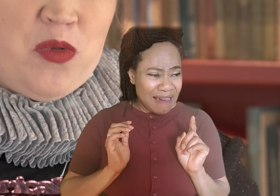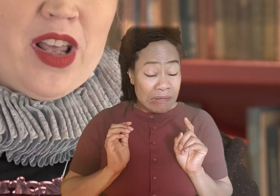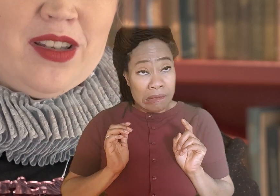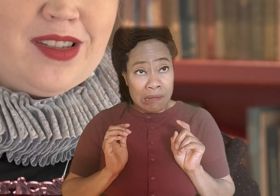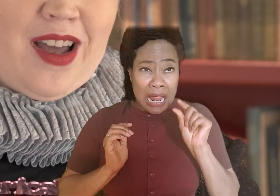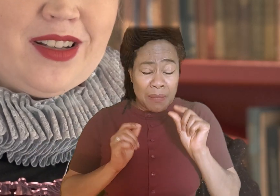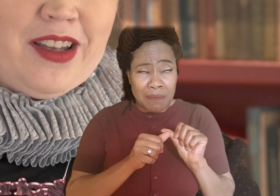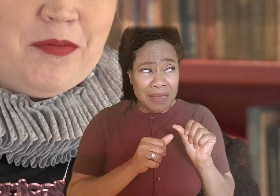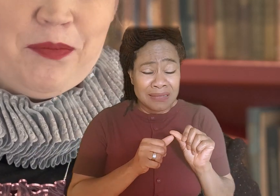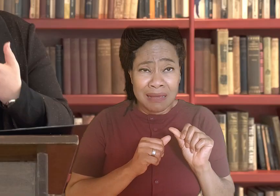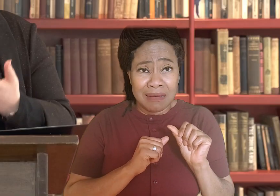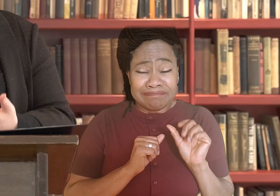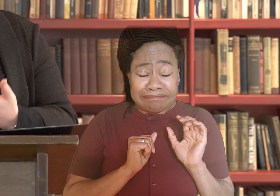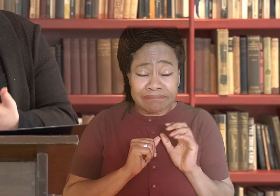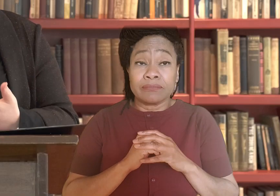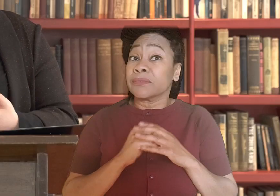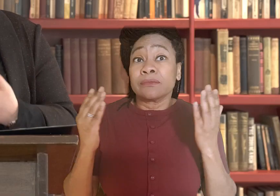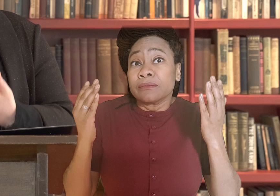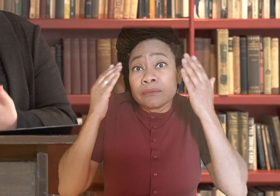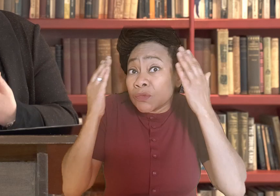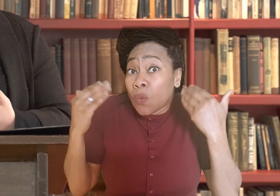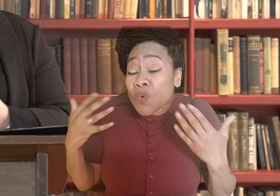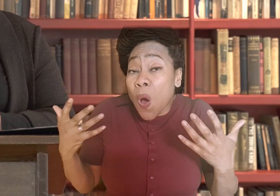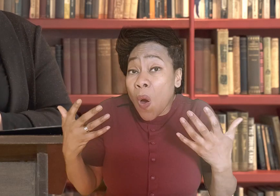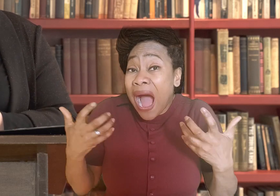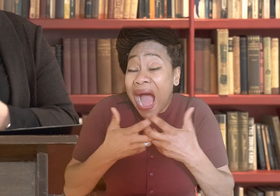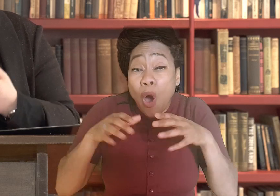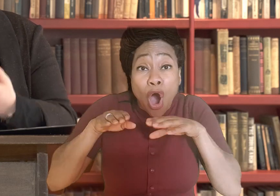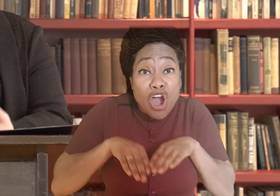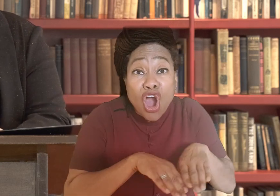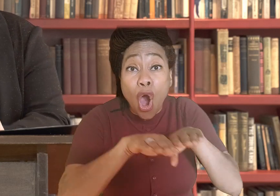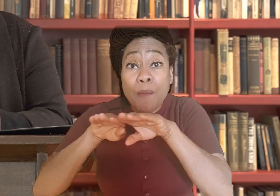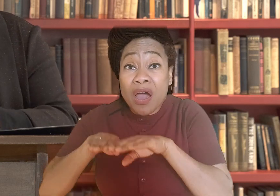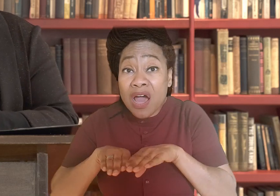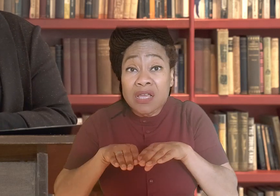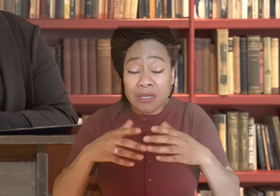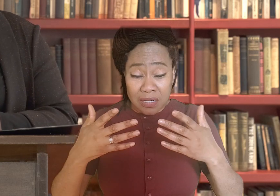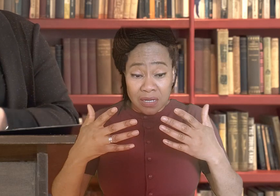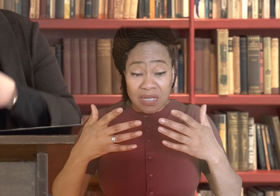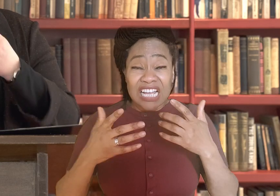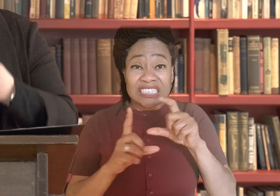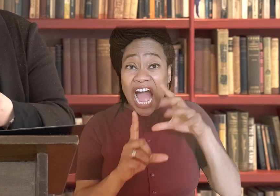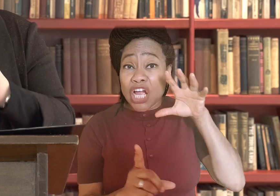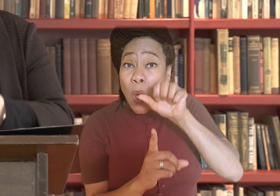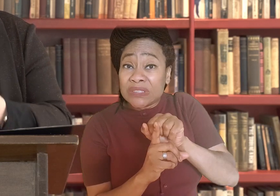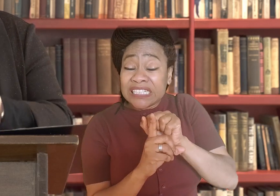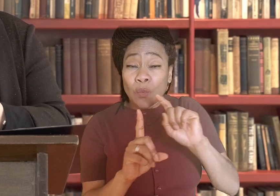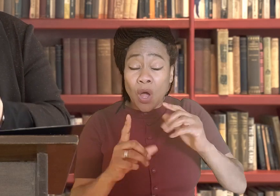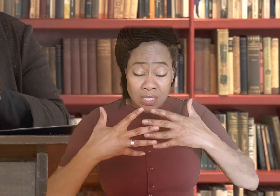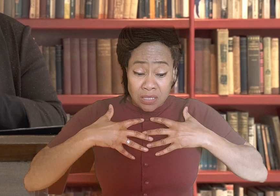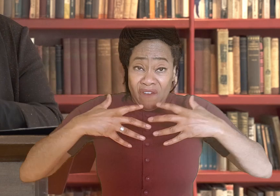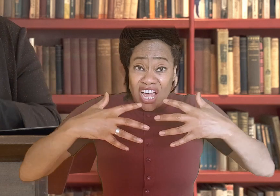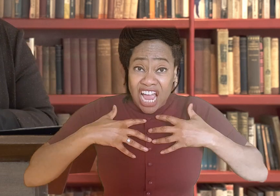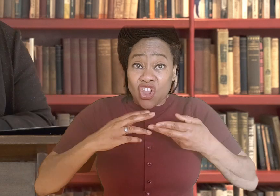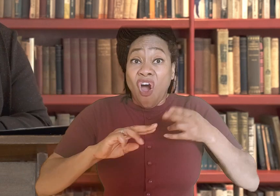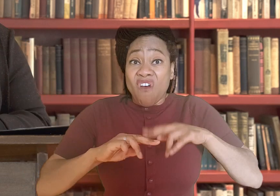but only slightly. We don't know how common a diagnosis suffocation of the mother was, but it was at least common enough